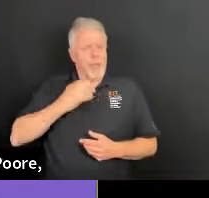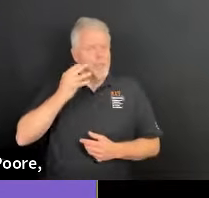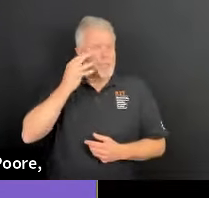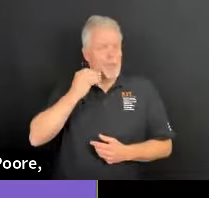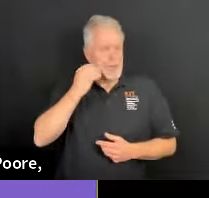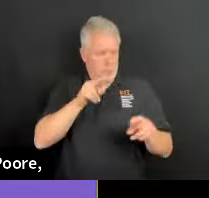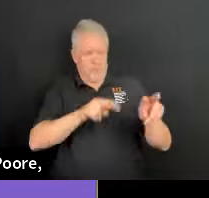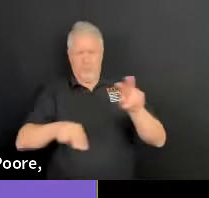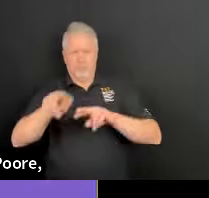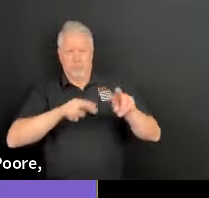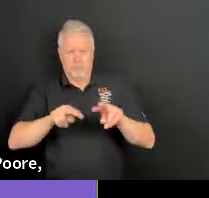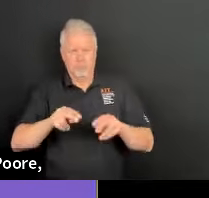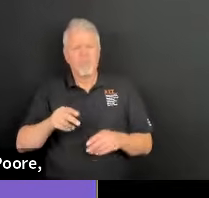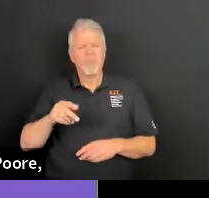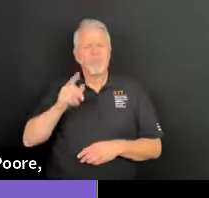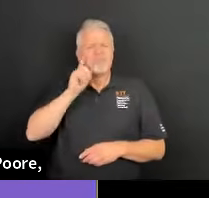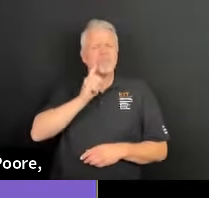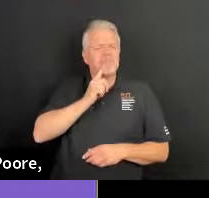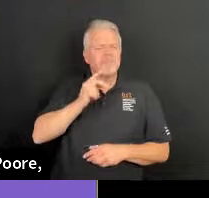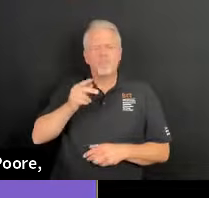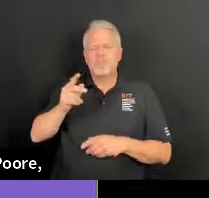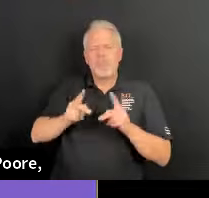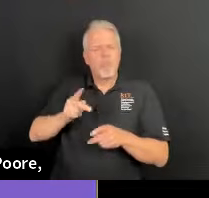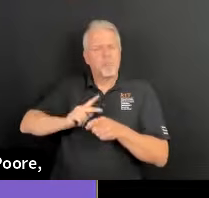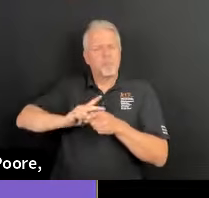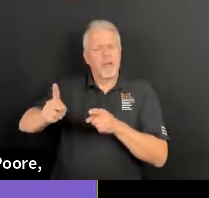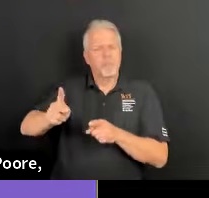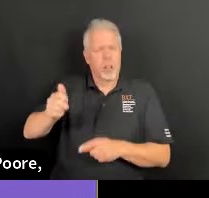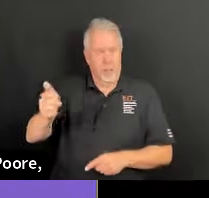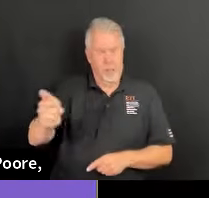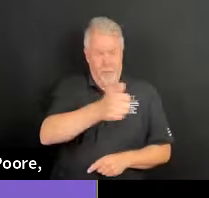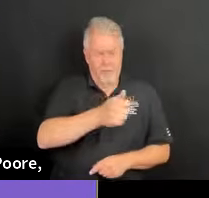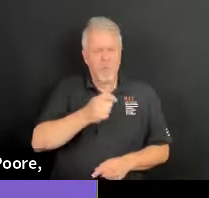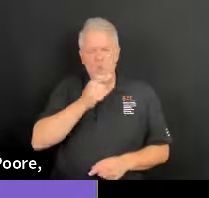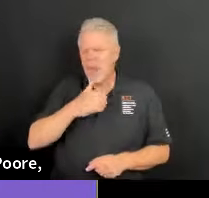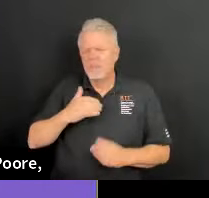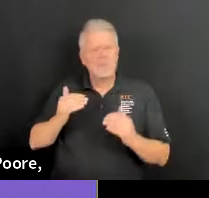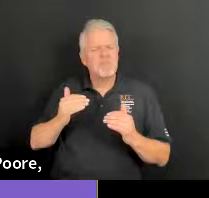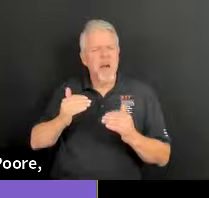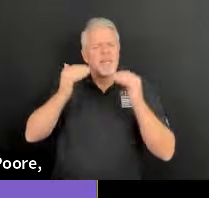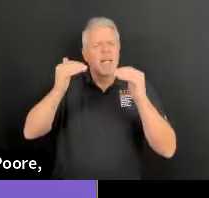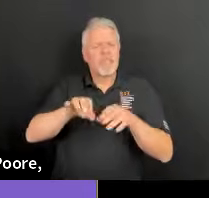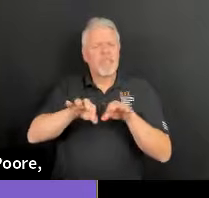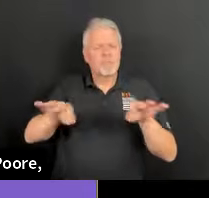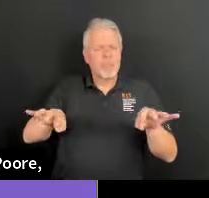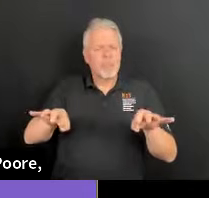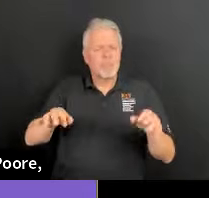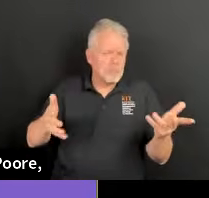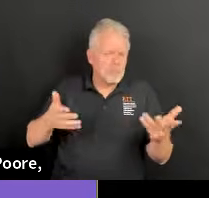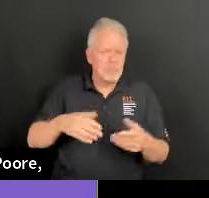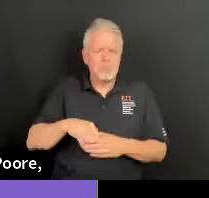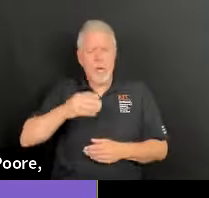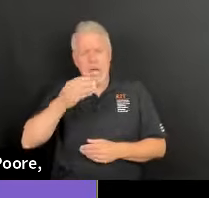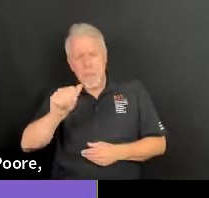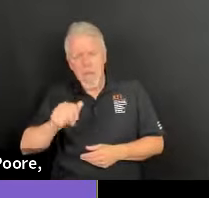This question asks, what is my experience with deaf people who are professionals, who maybe